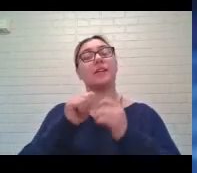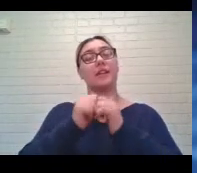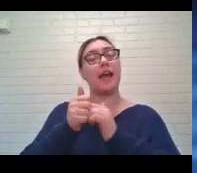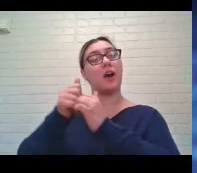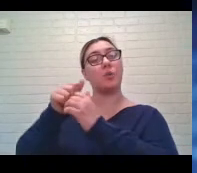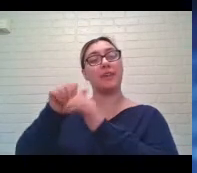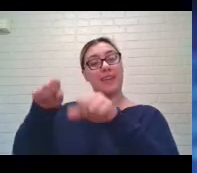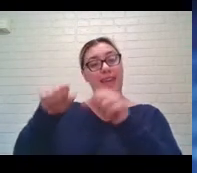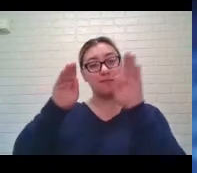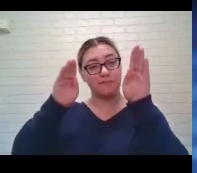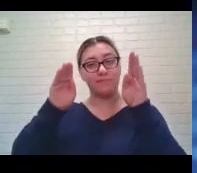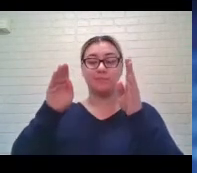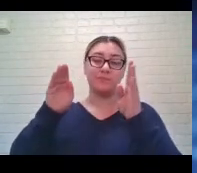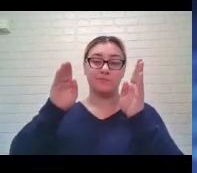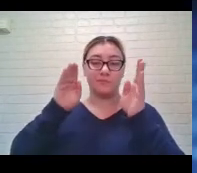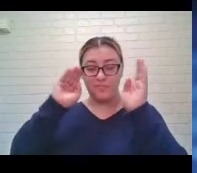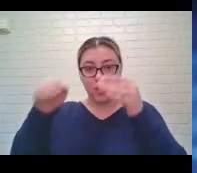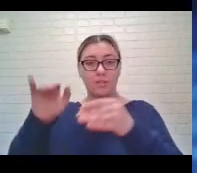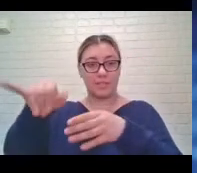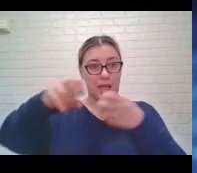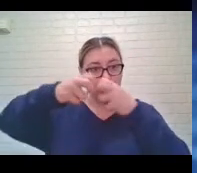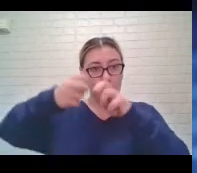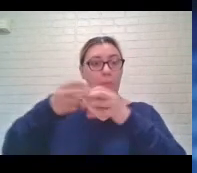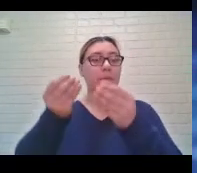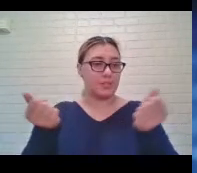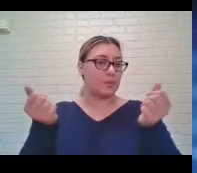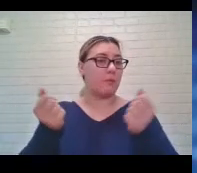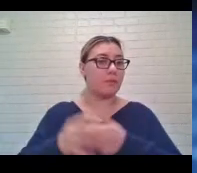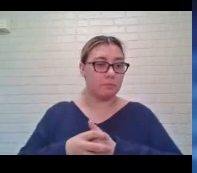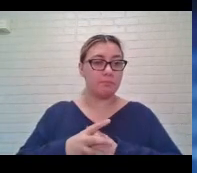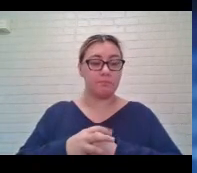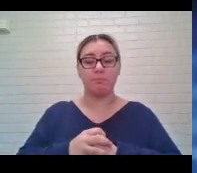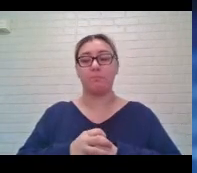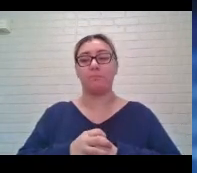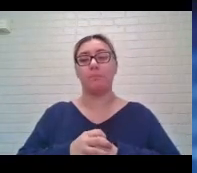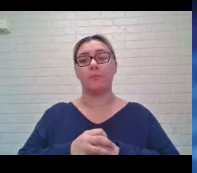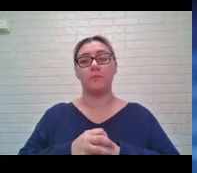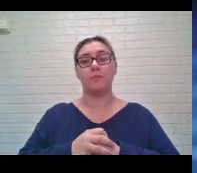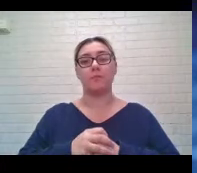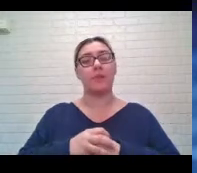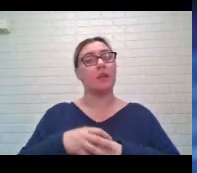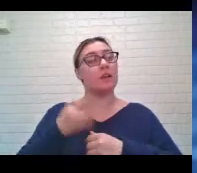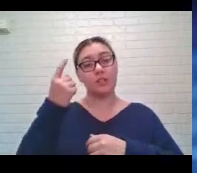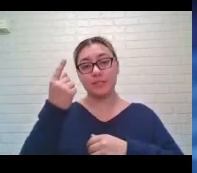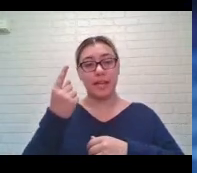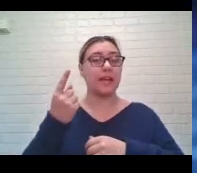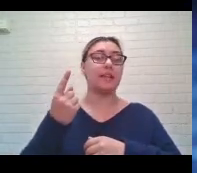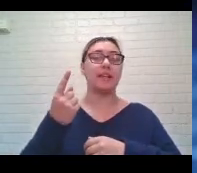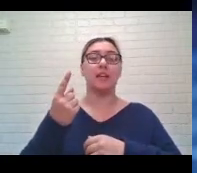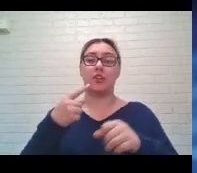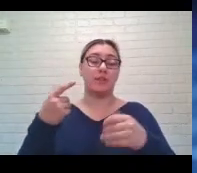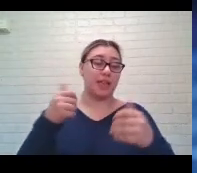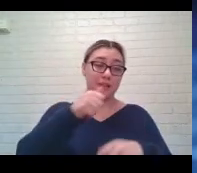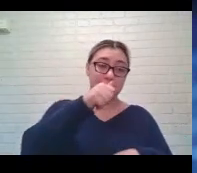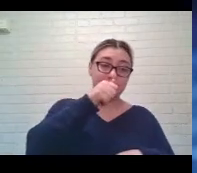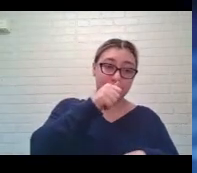that particular how we can tackle that particular trade-off, right? It's always a trade-off between data privacy and